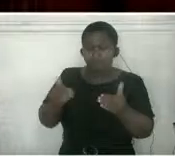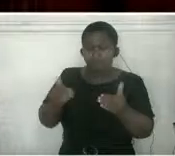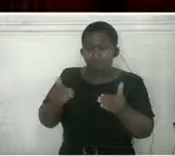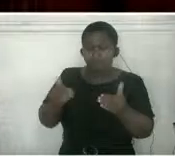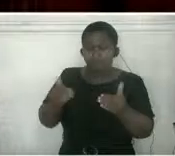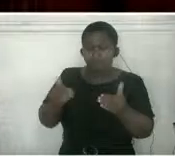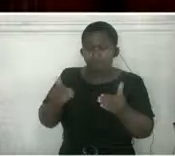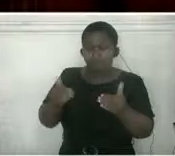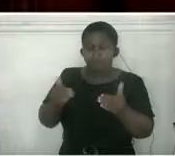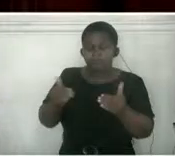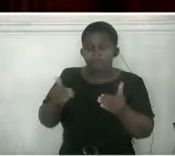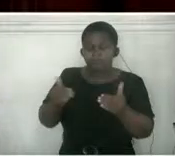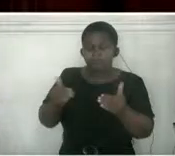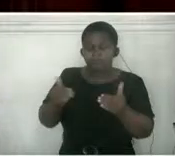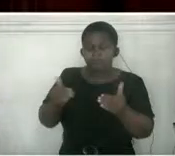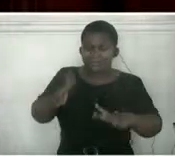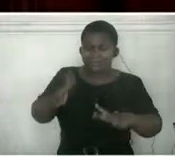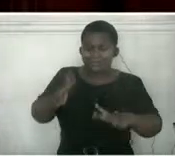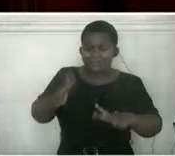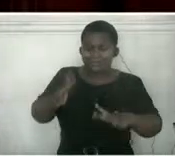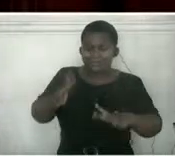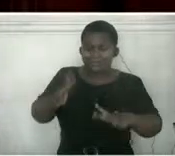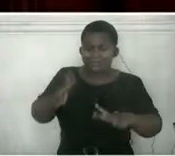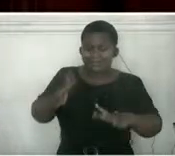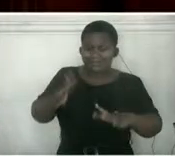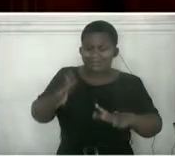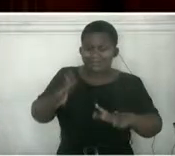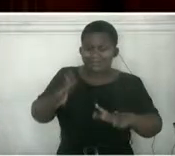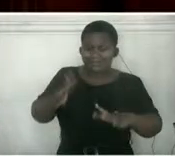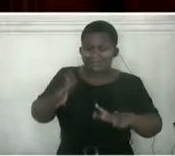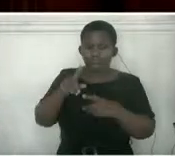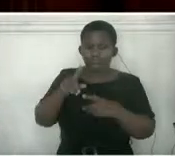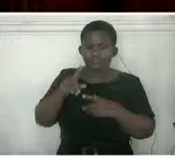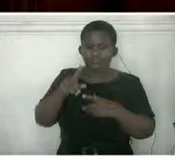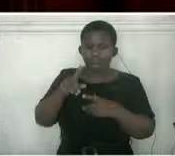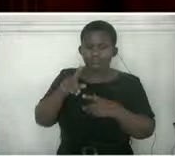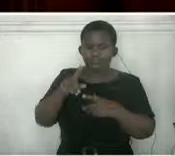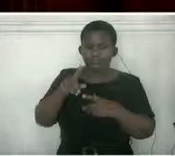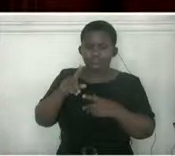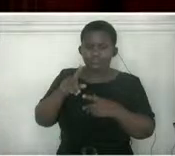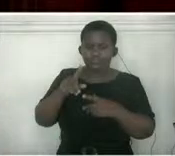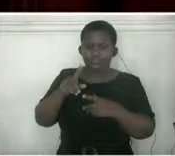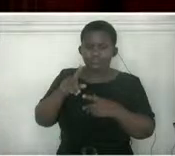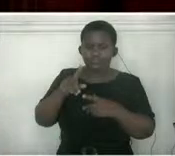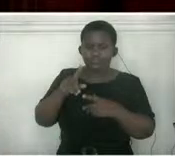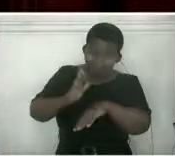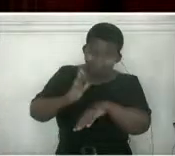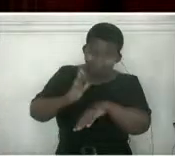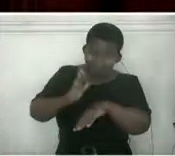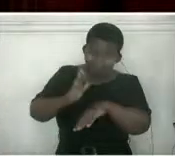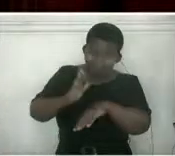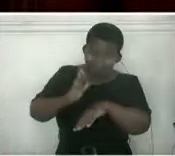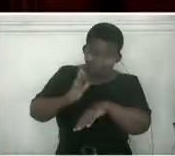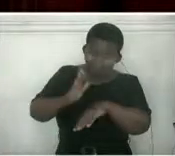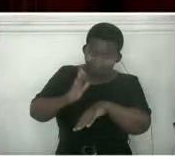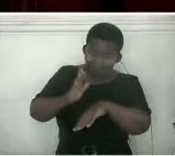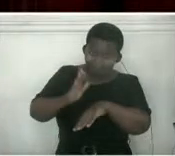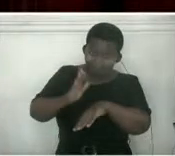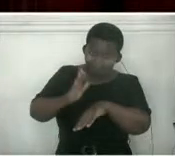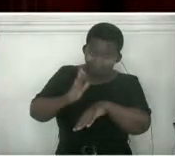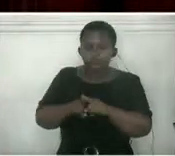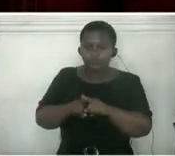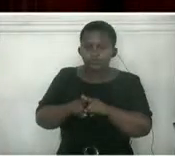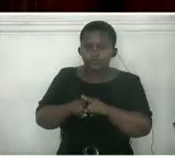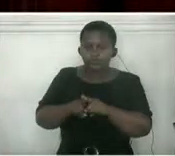to manage the COVID-19 pandemic, we must shift to a higher gear. We must quicken the tempo to